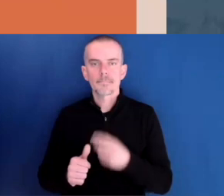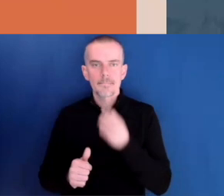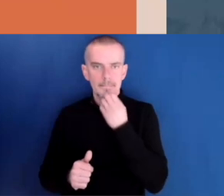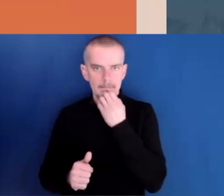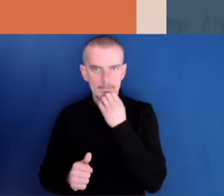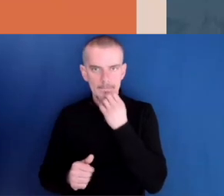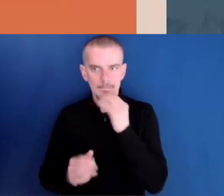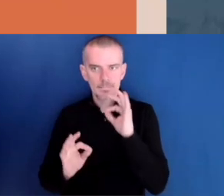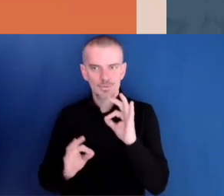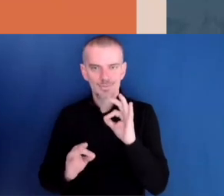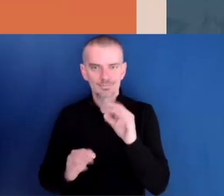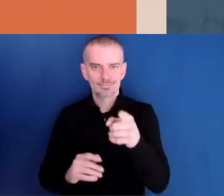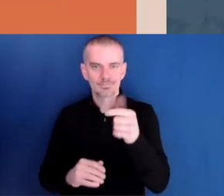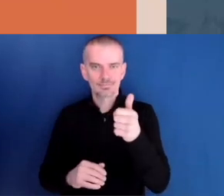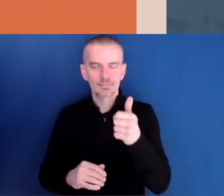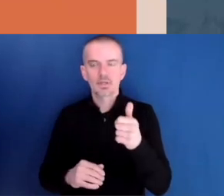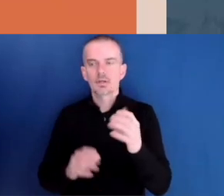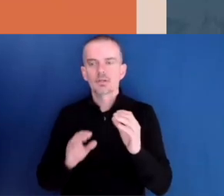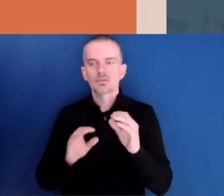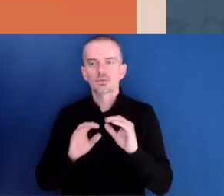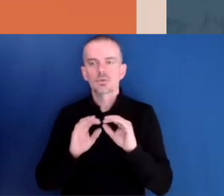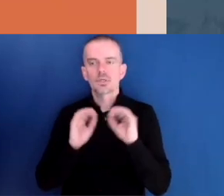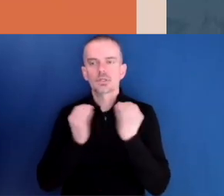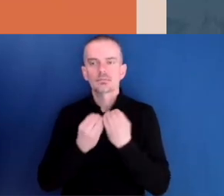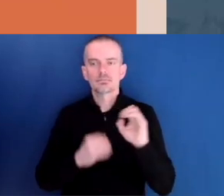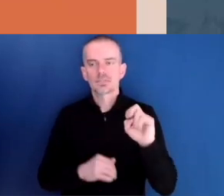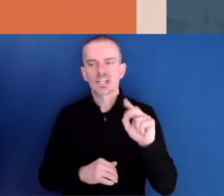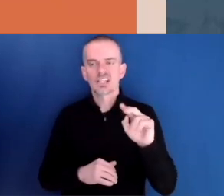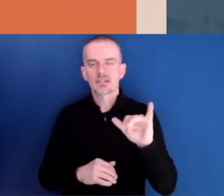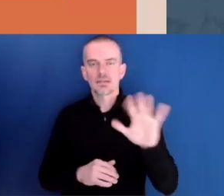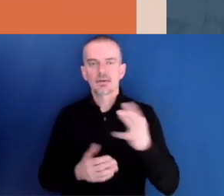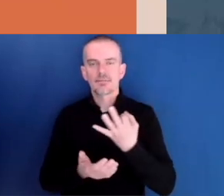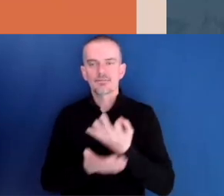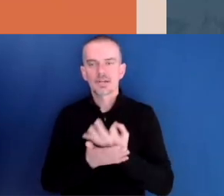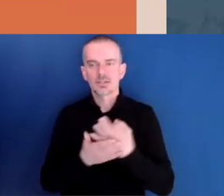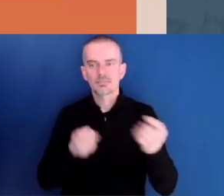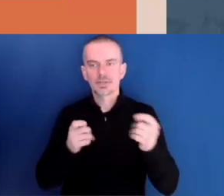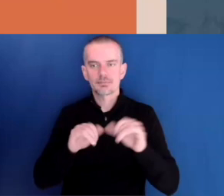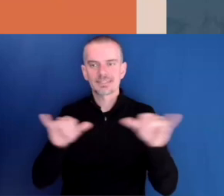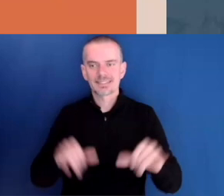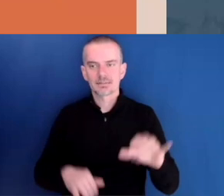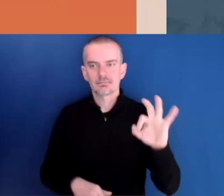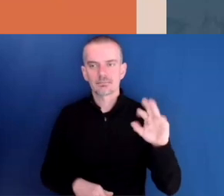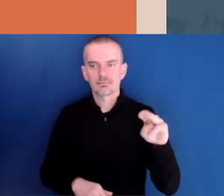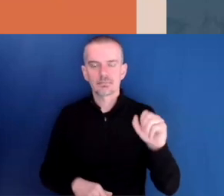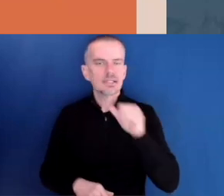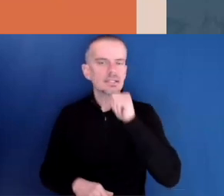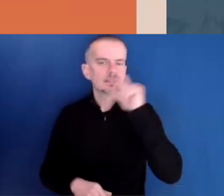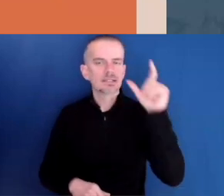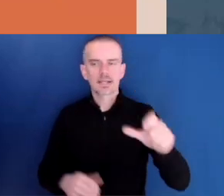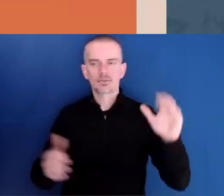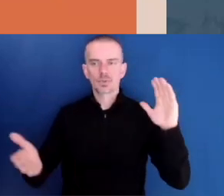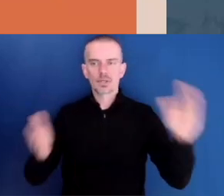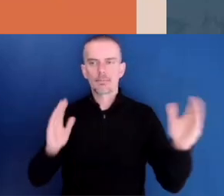perfect. Okay, so number one, an entity's financial management system need not be able to compare budgeted to